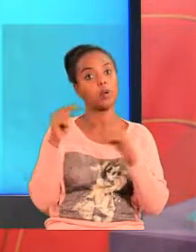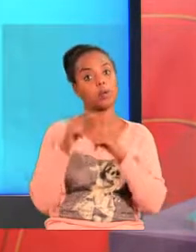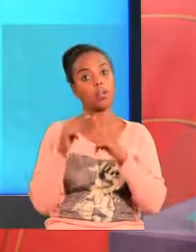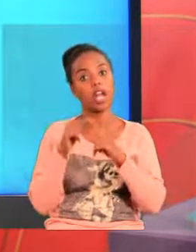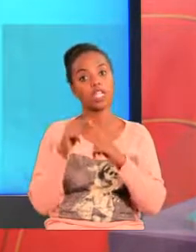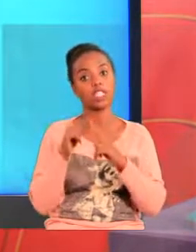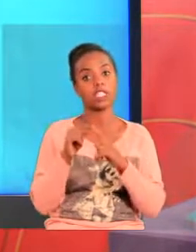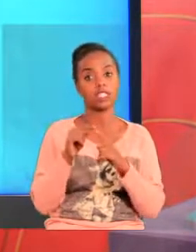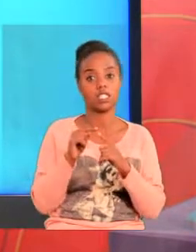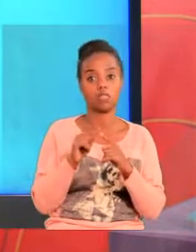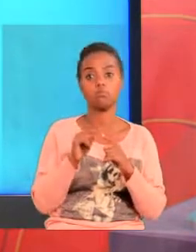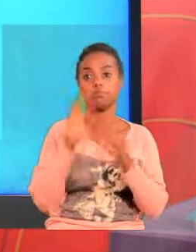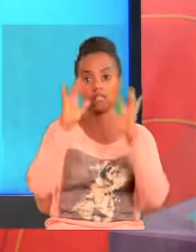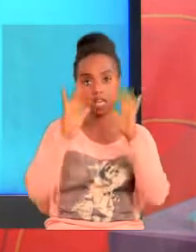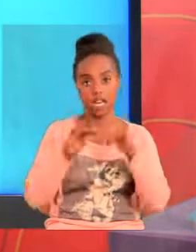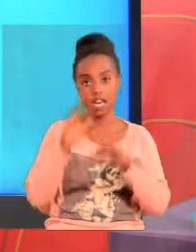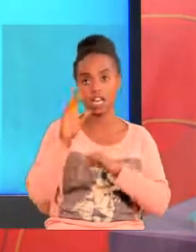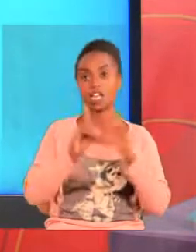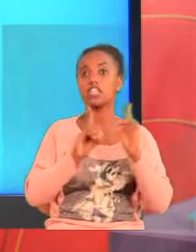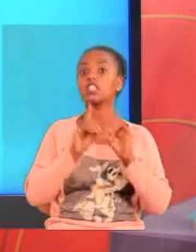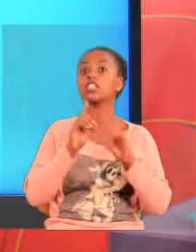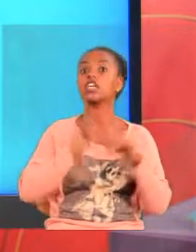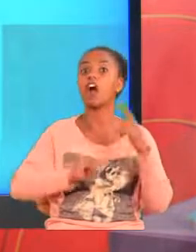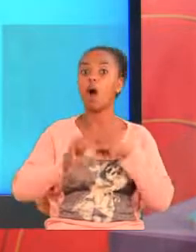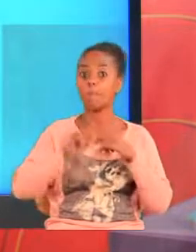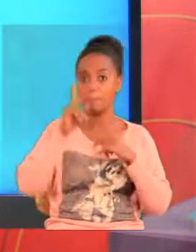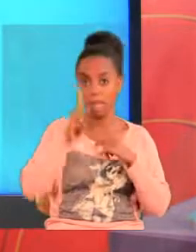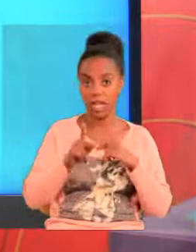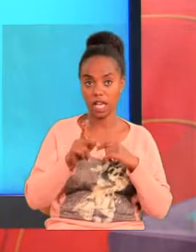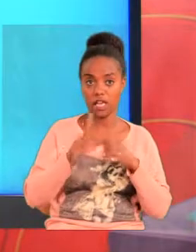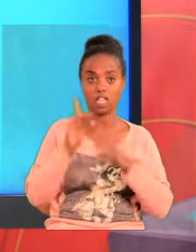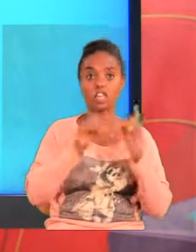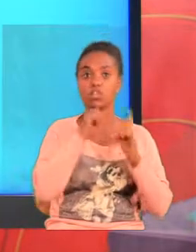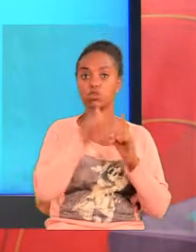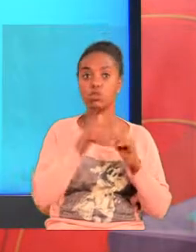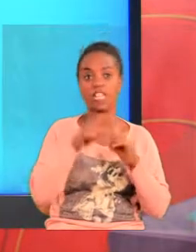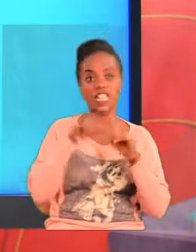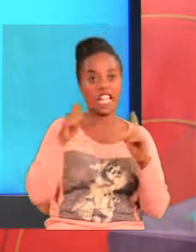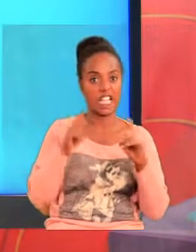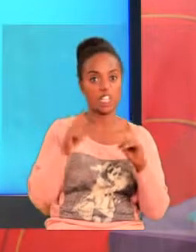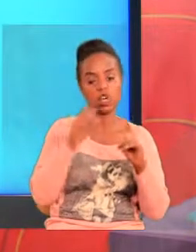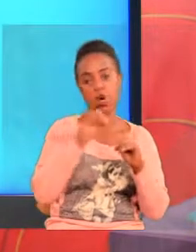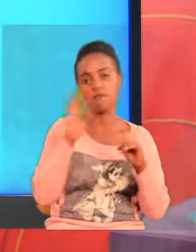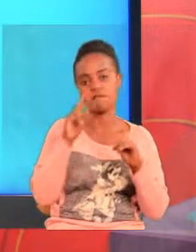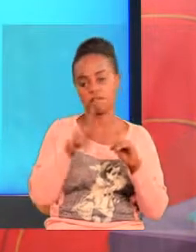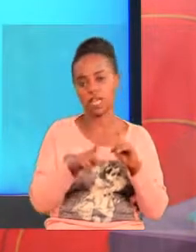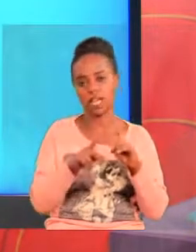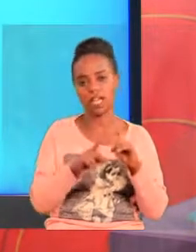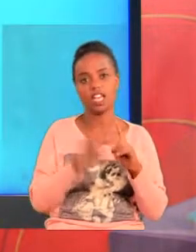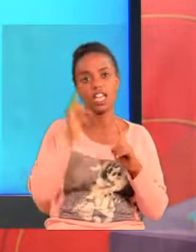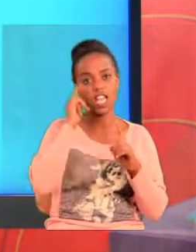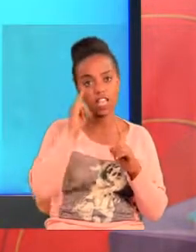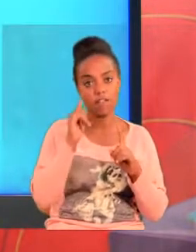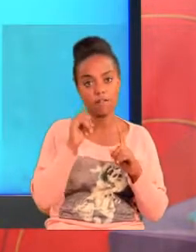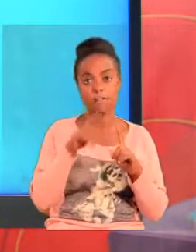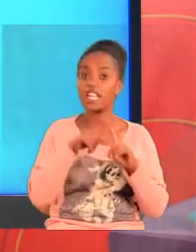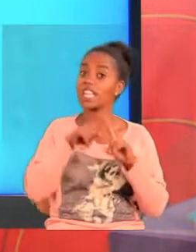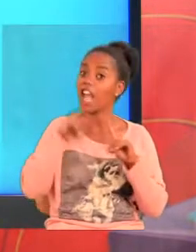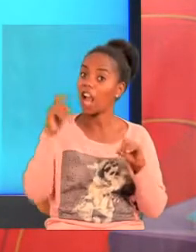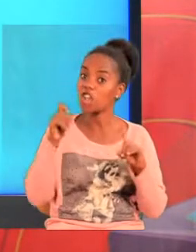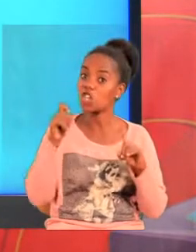come, the rain comes is P, does not come is negation of P. If the